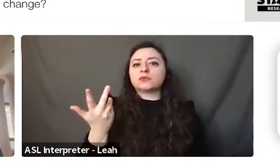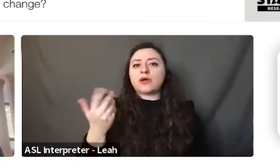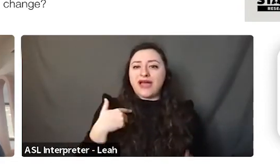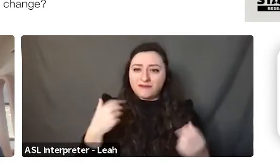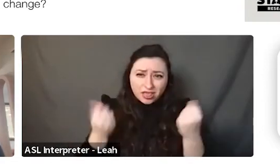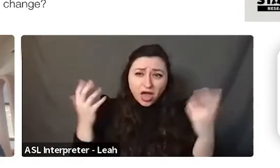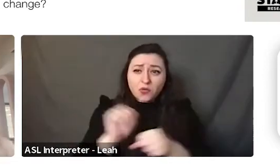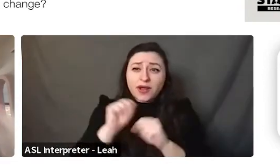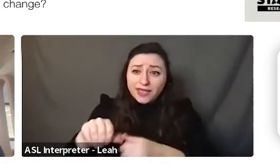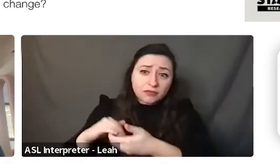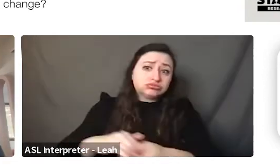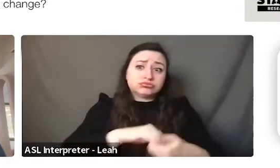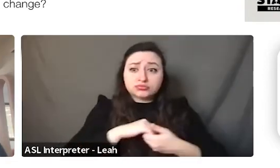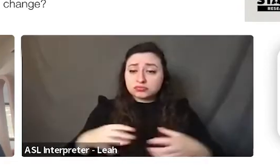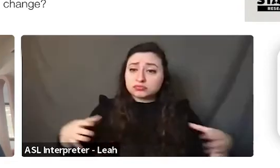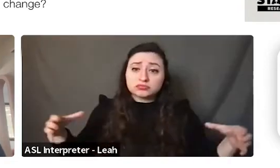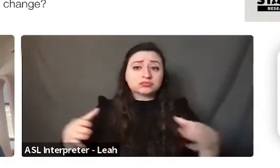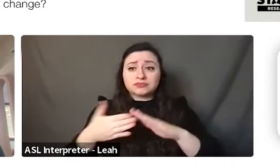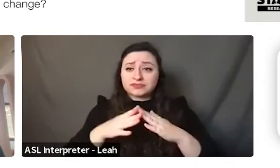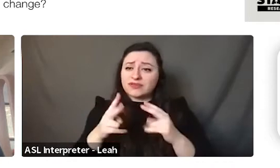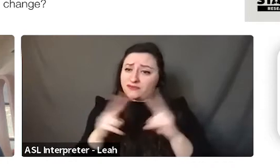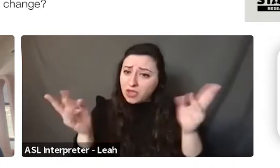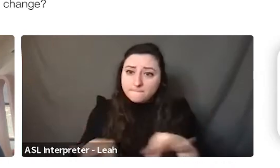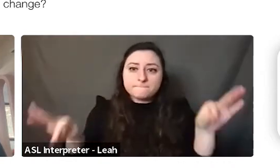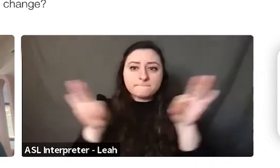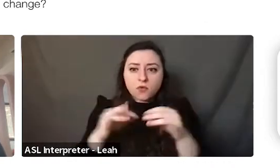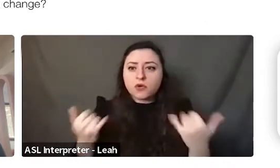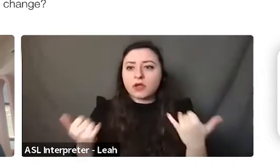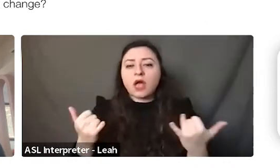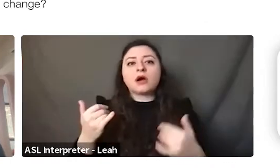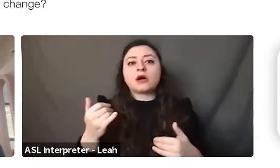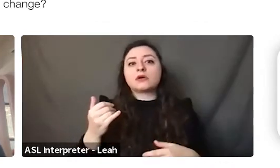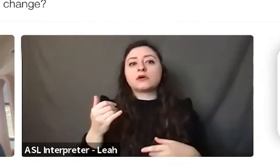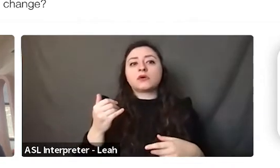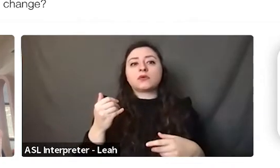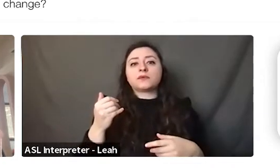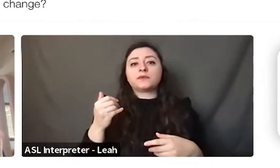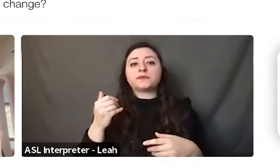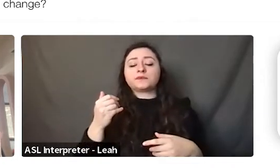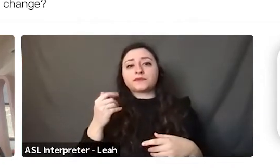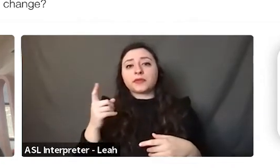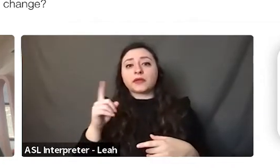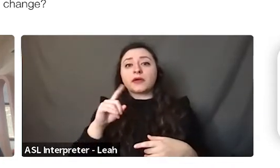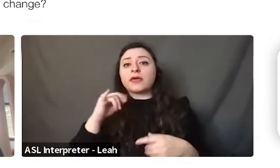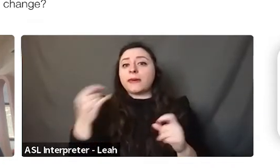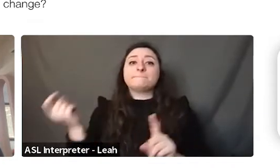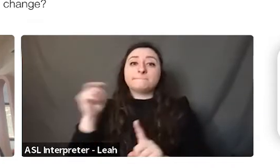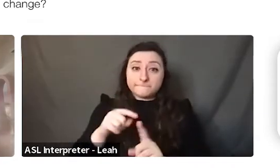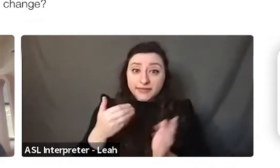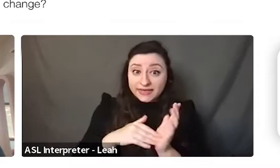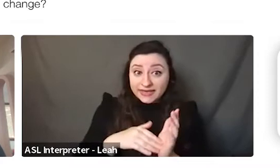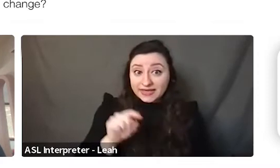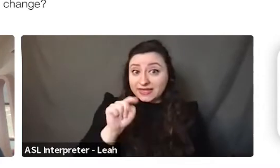that we can do collectively. Collective action is very important at this point. When we, again, just going back again,